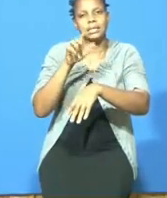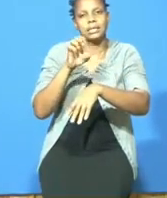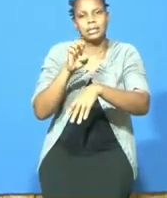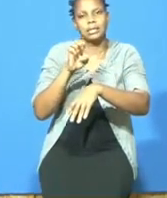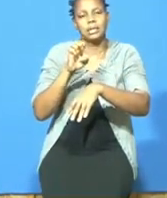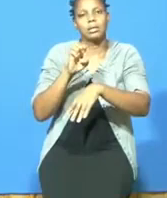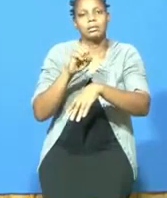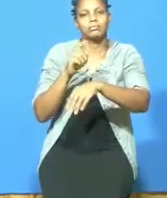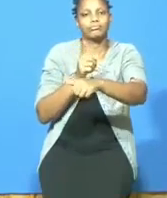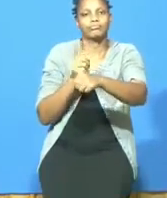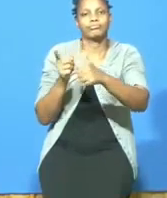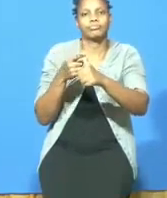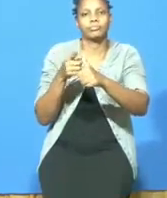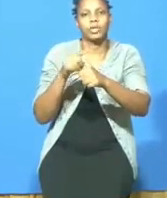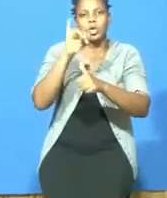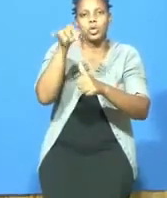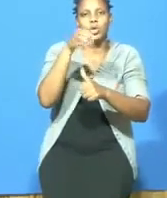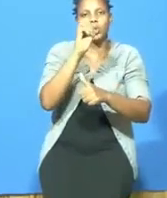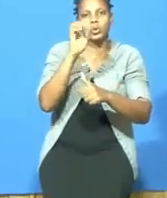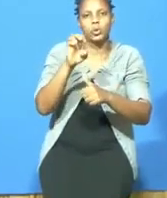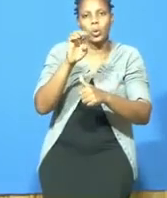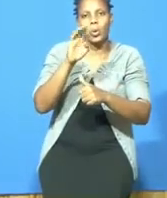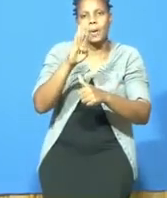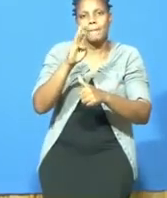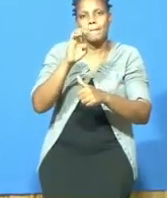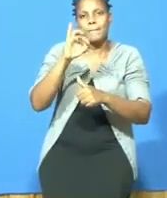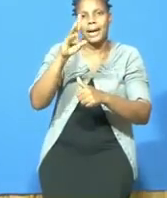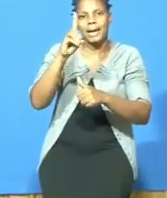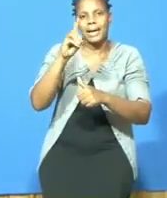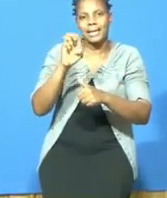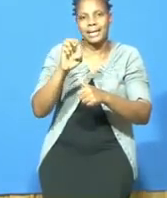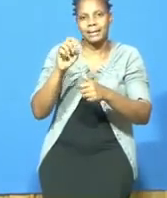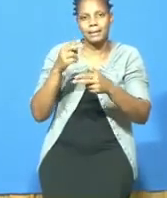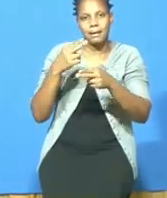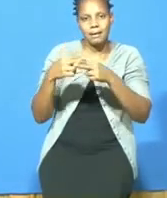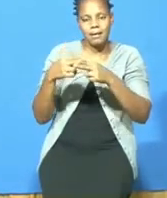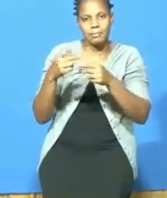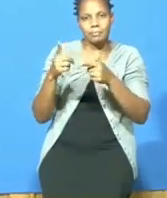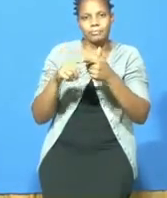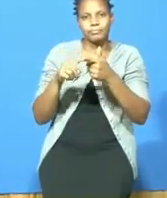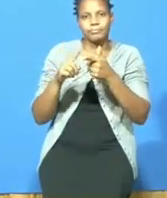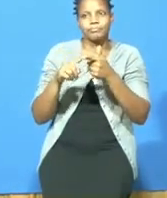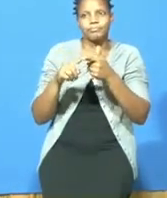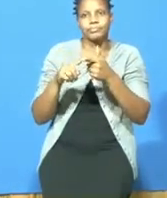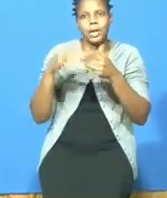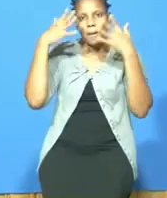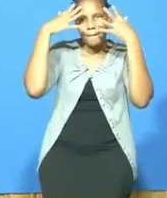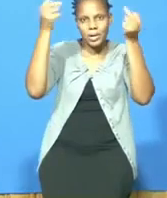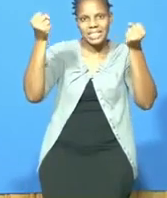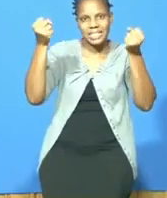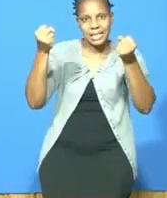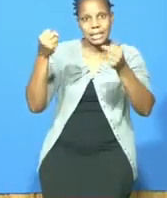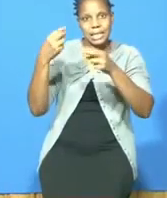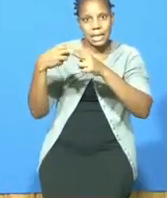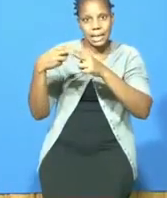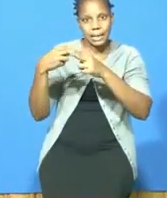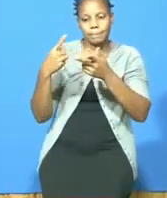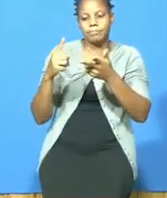his title. United States of America is his territory.